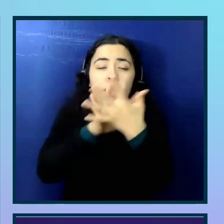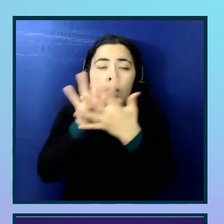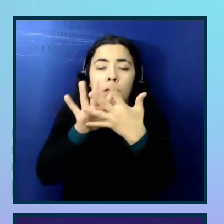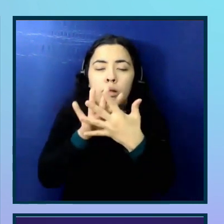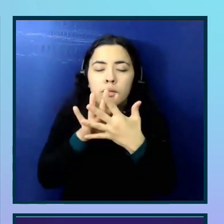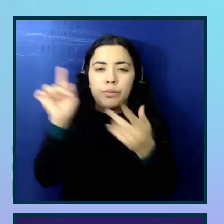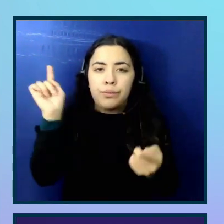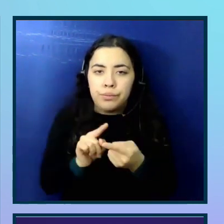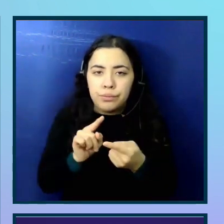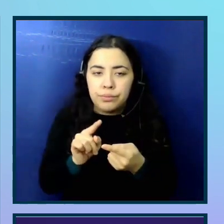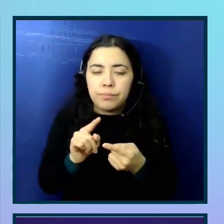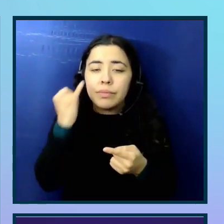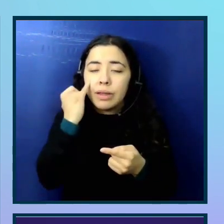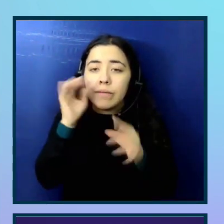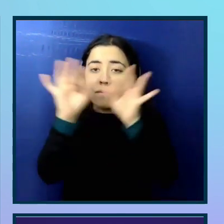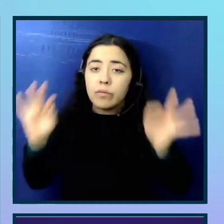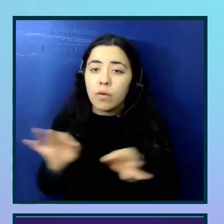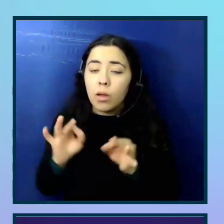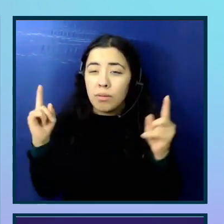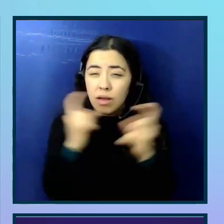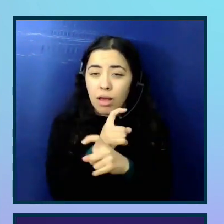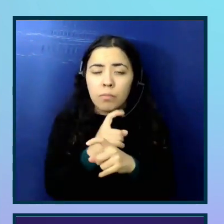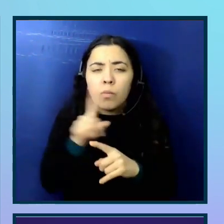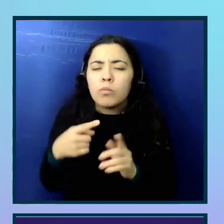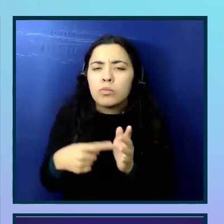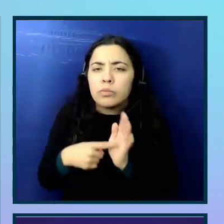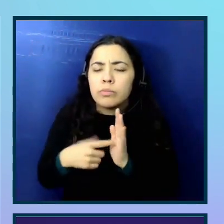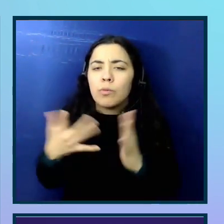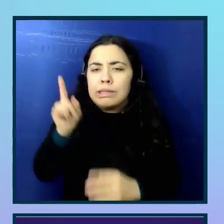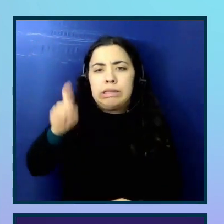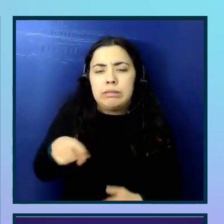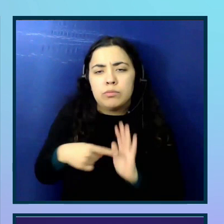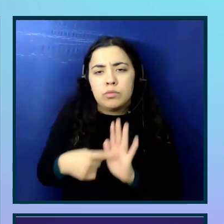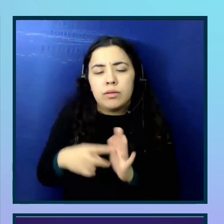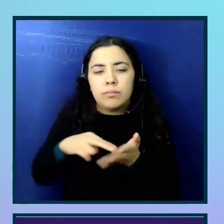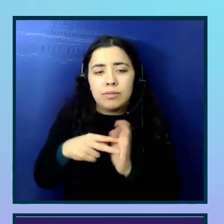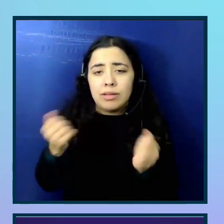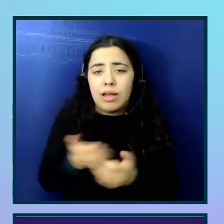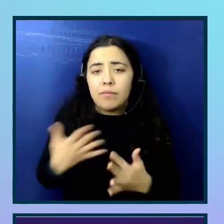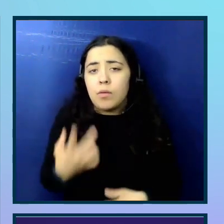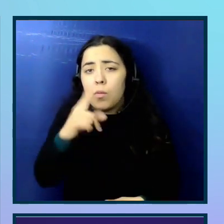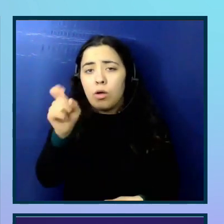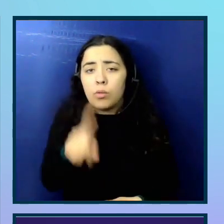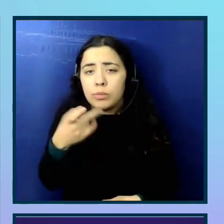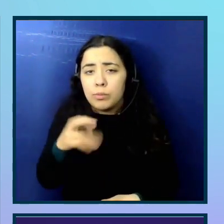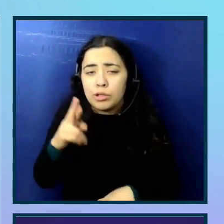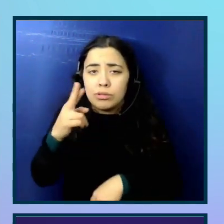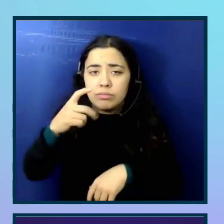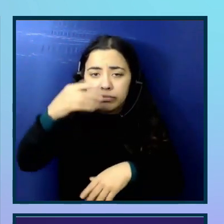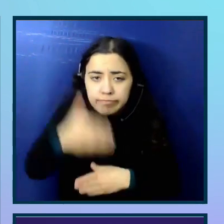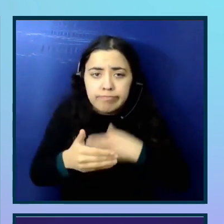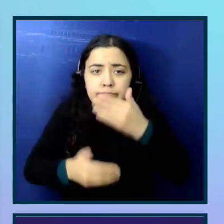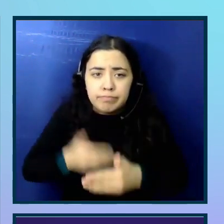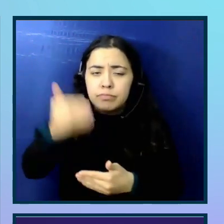users information they actually need to be shown at that time. I'm not saying that everything should be, only one question at a time, but when you